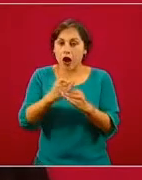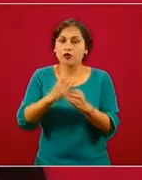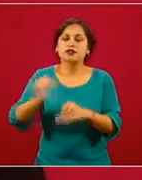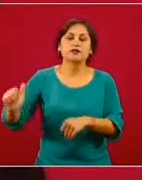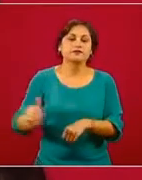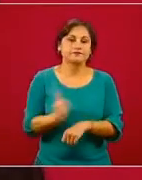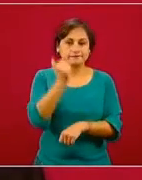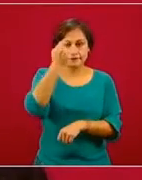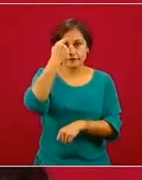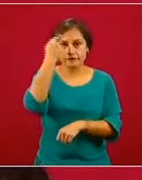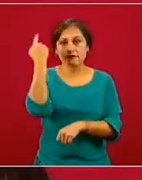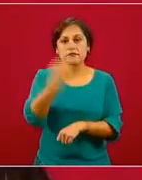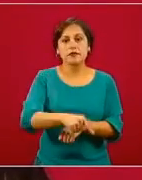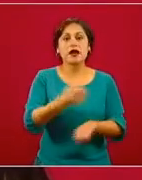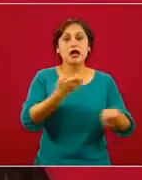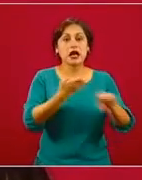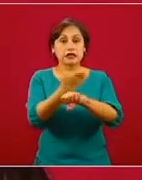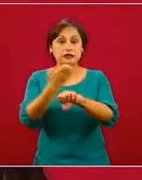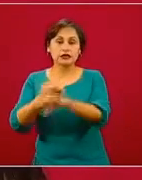are some of the other